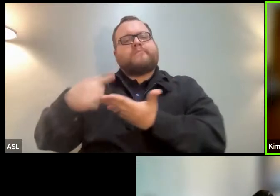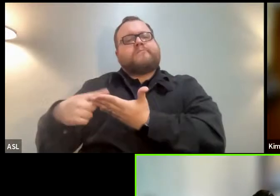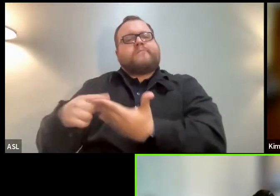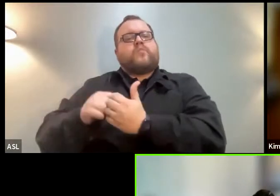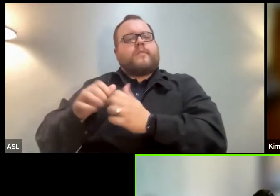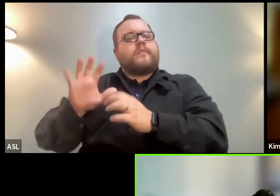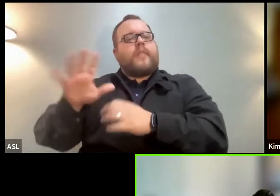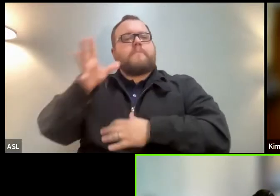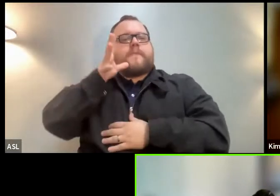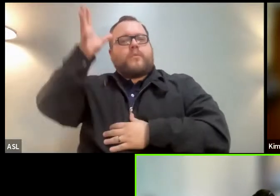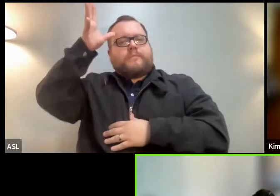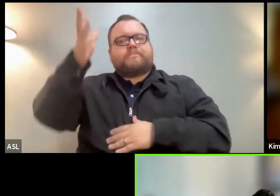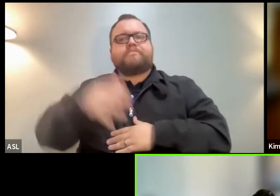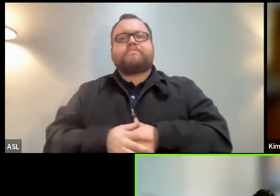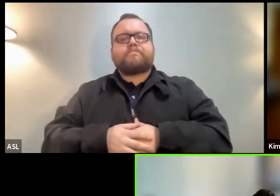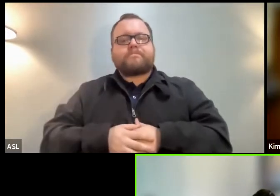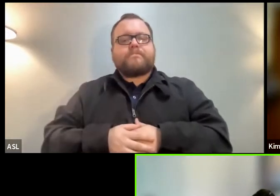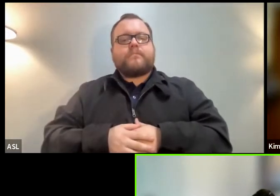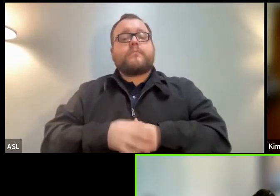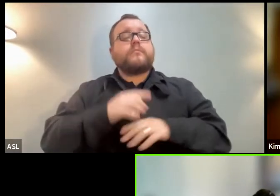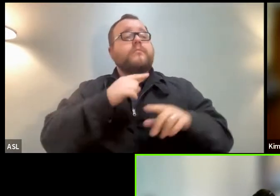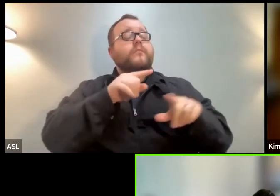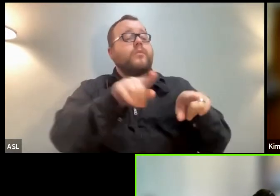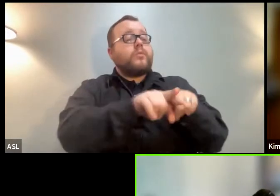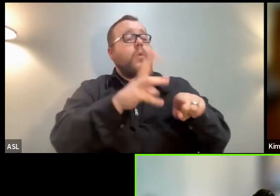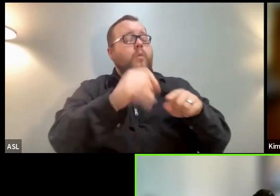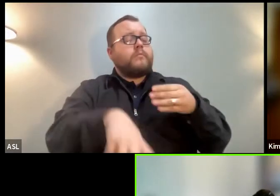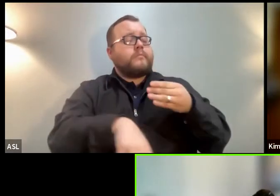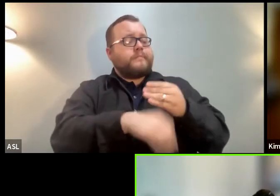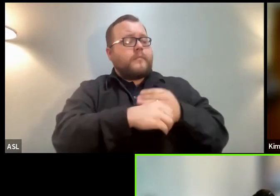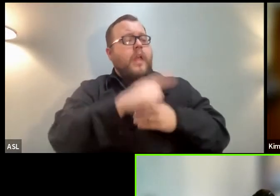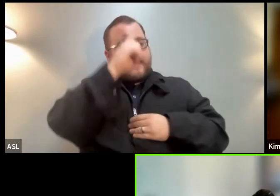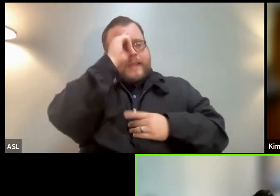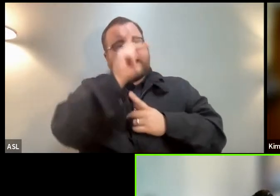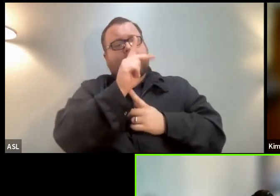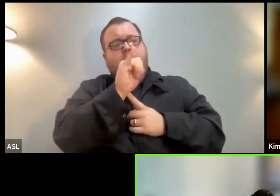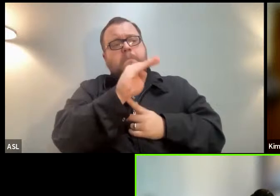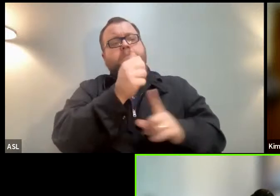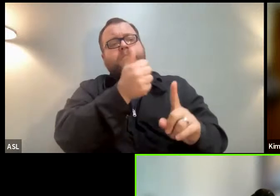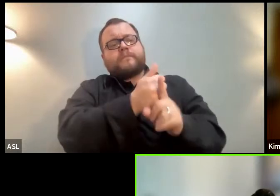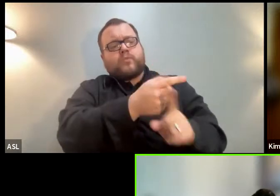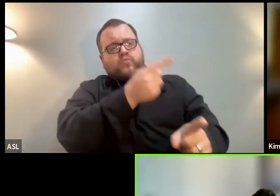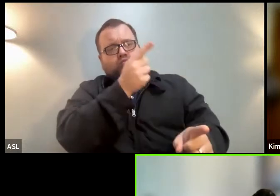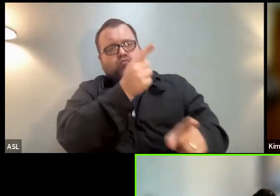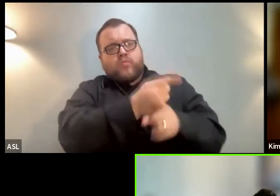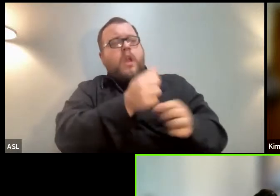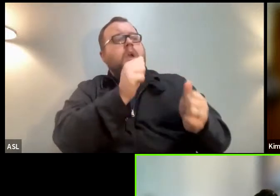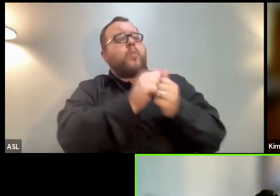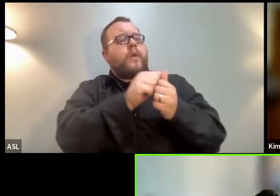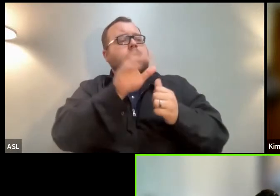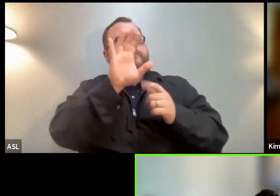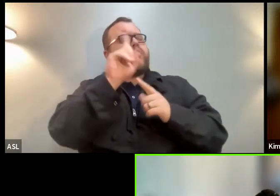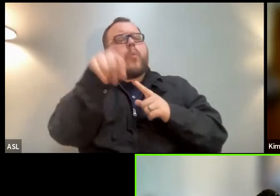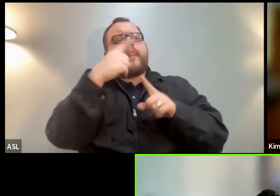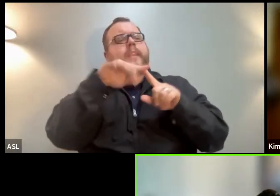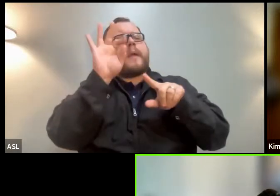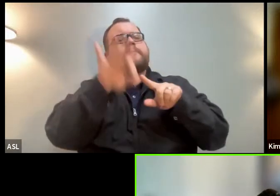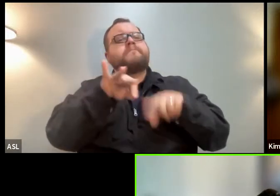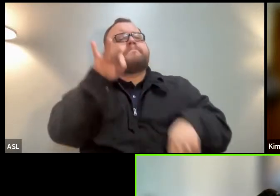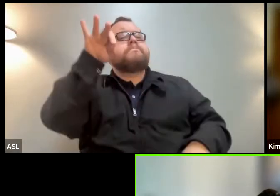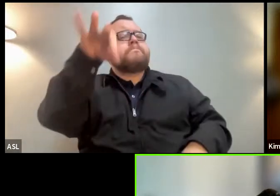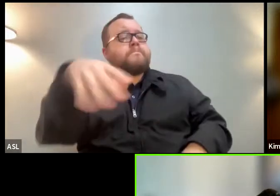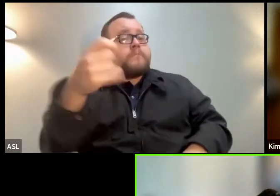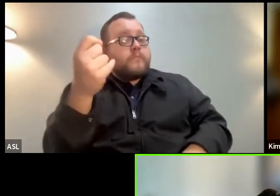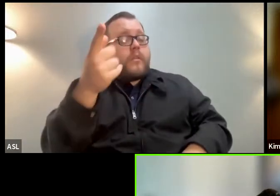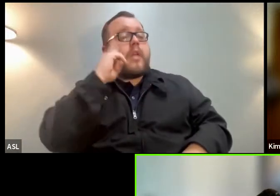And I just wanted to say, I think Kim's, you know, right on with the planting seeds. I mean, I think that is a lot